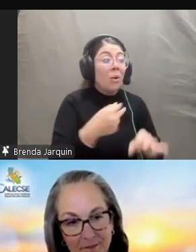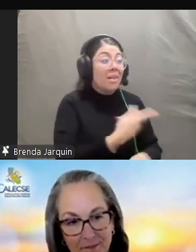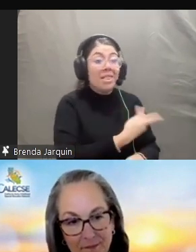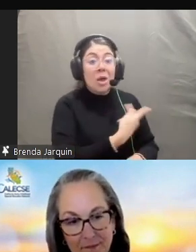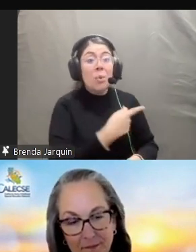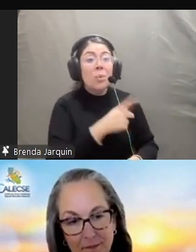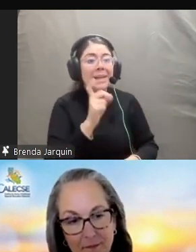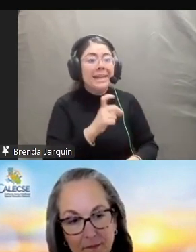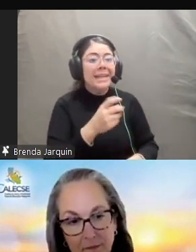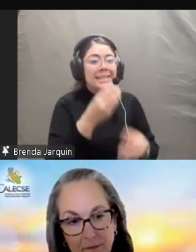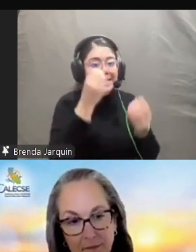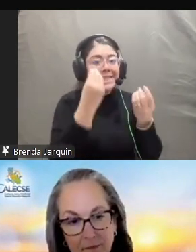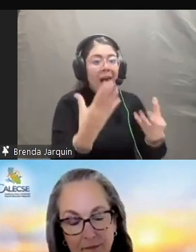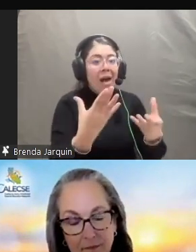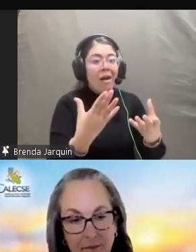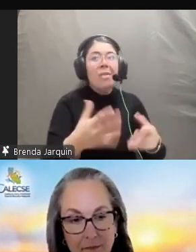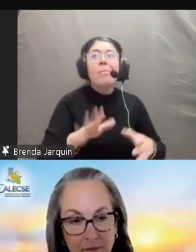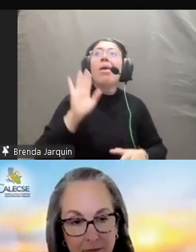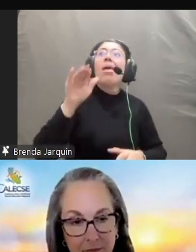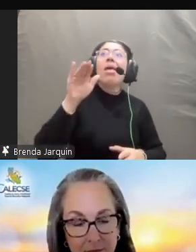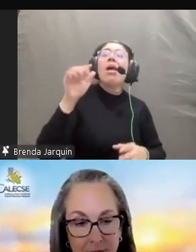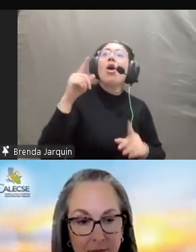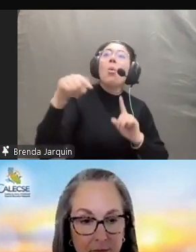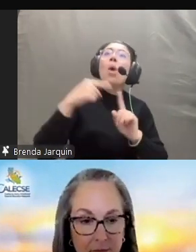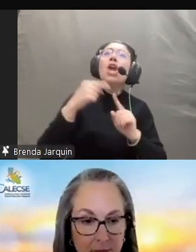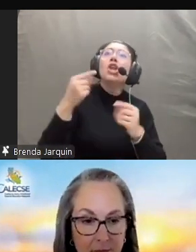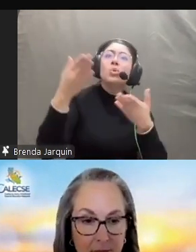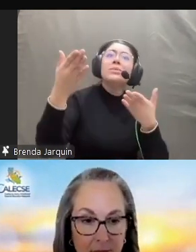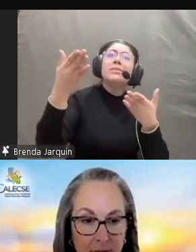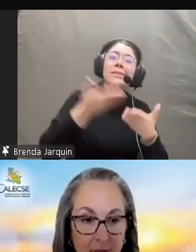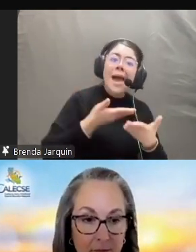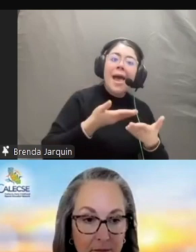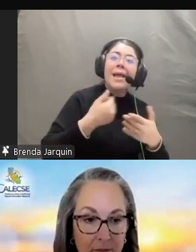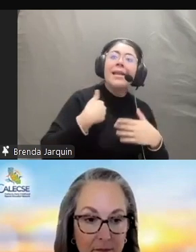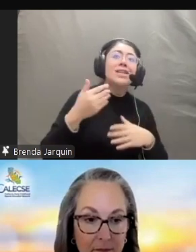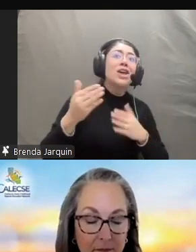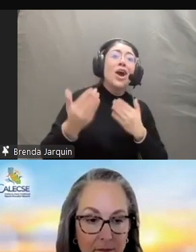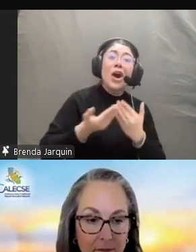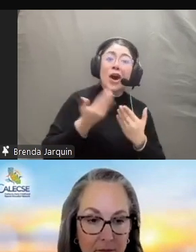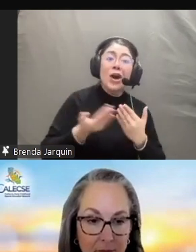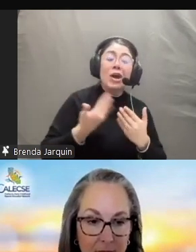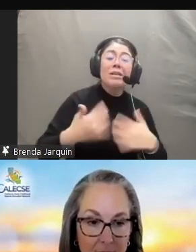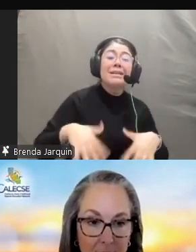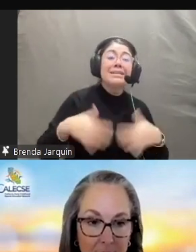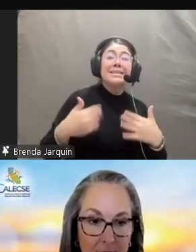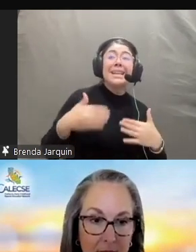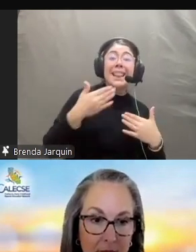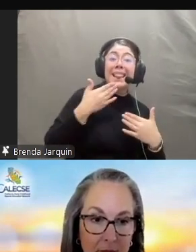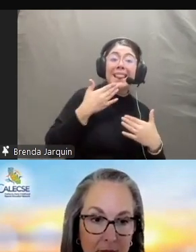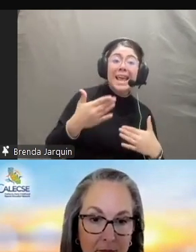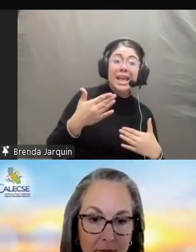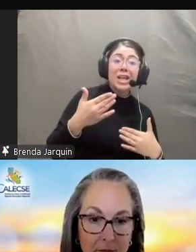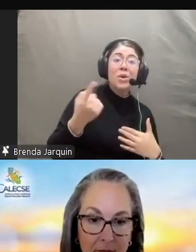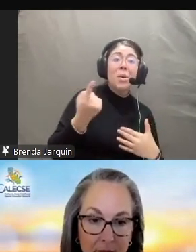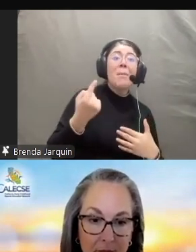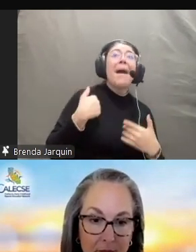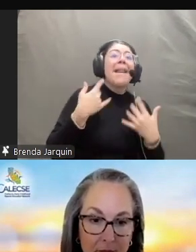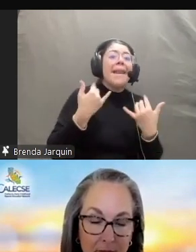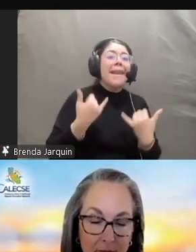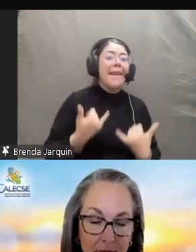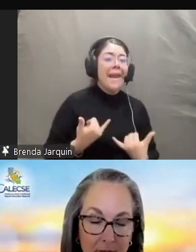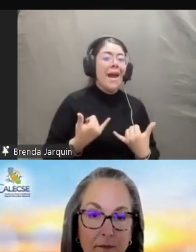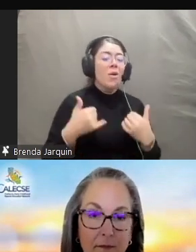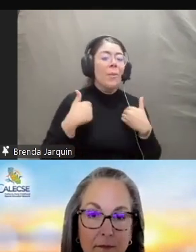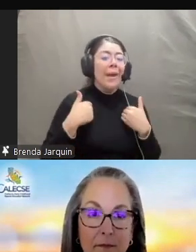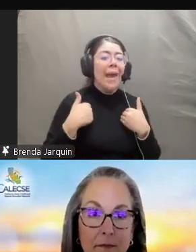early referral, thank you. However, now we are having that 15-day for the assessment plan to